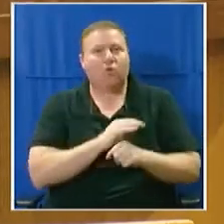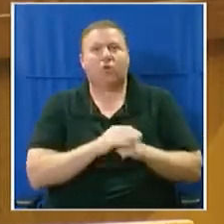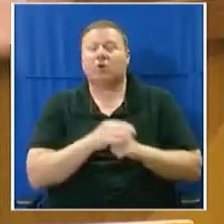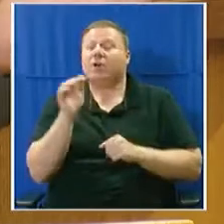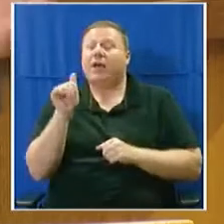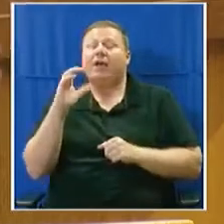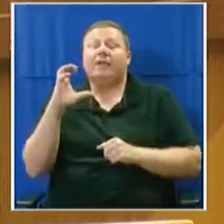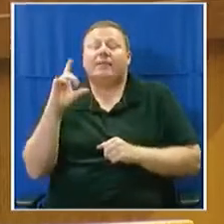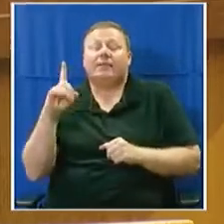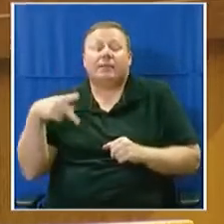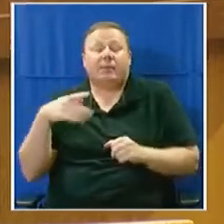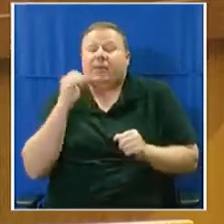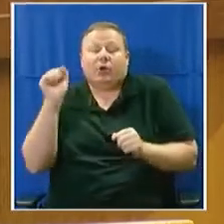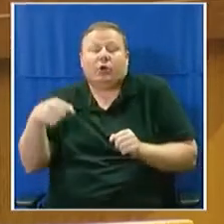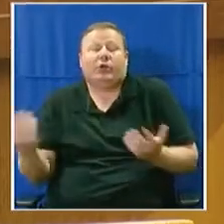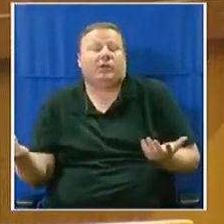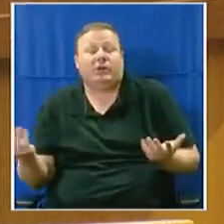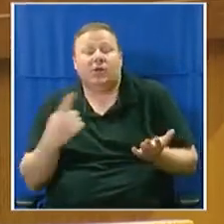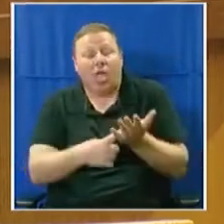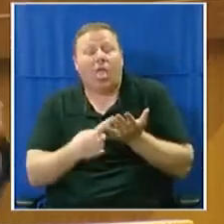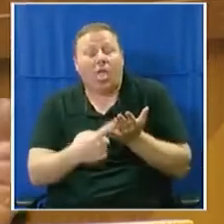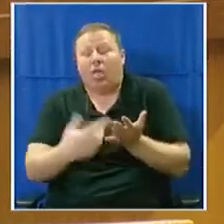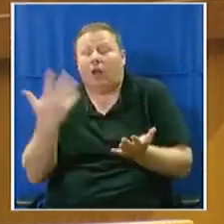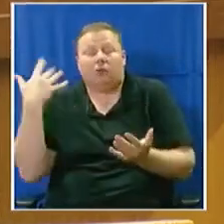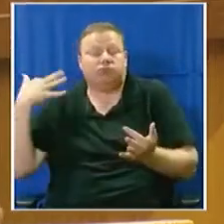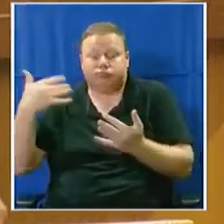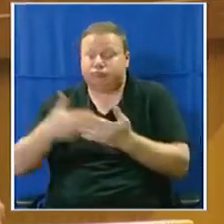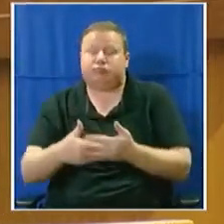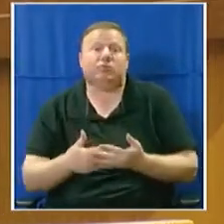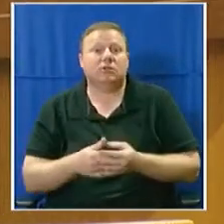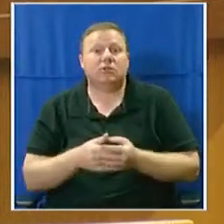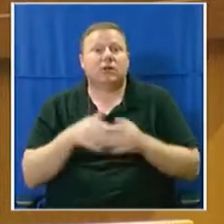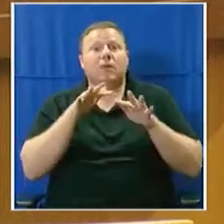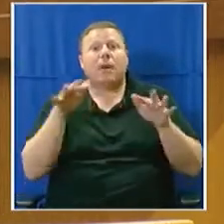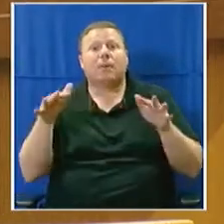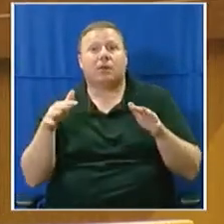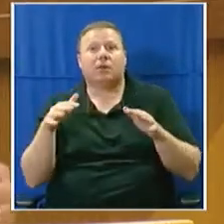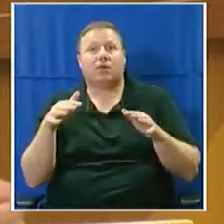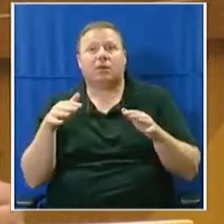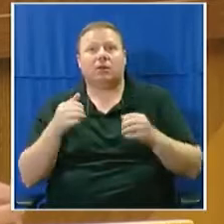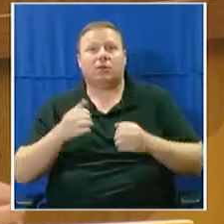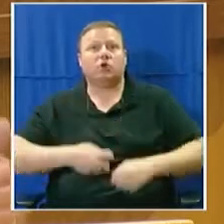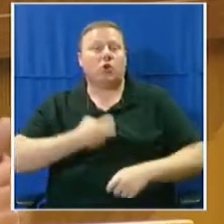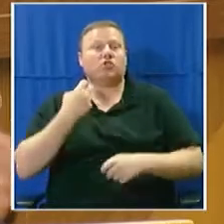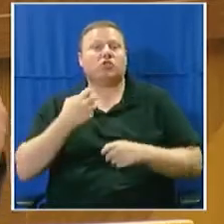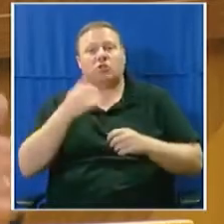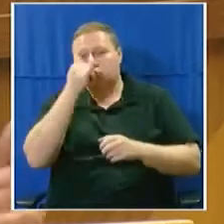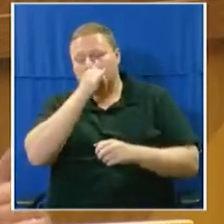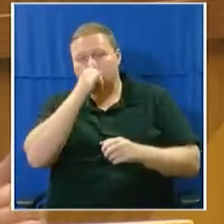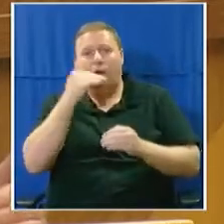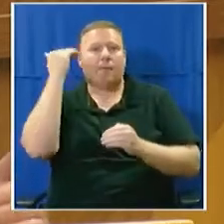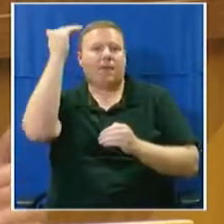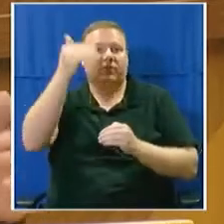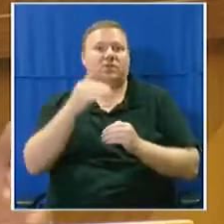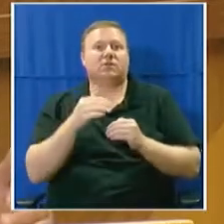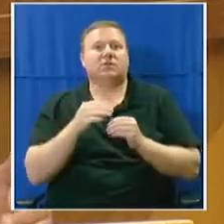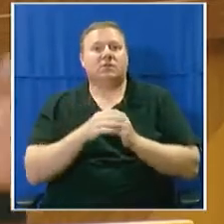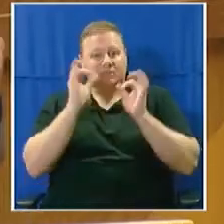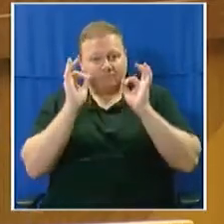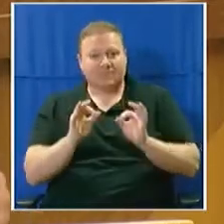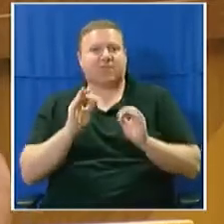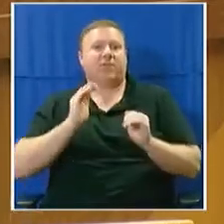it's been raised in the previous debate here as well. The public outrage about the high levels of crime, particularly gender-based